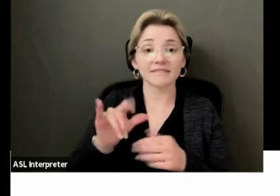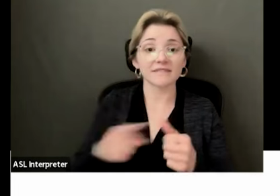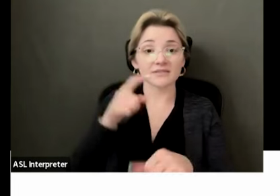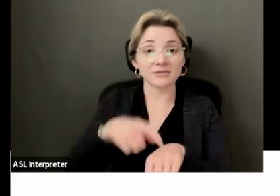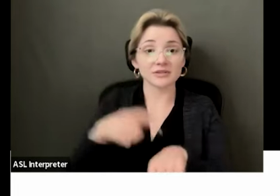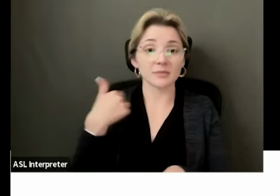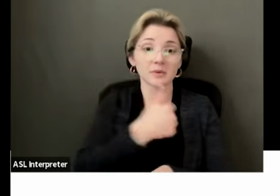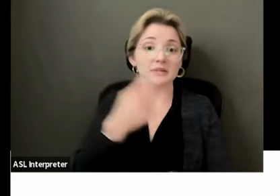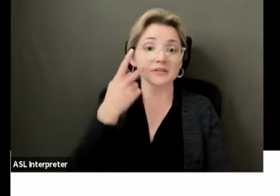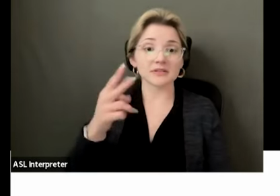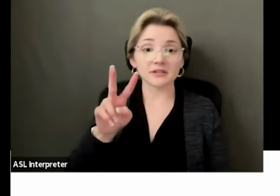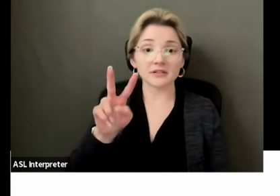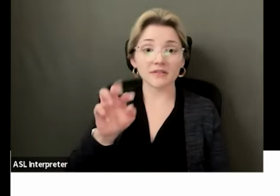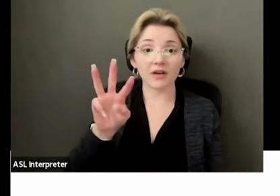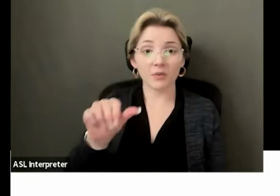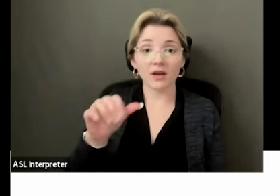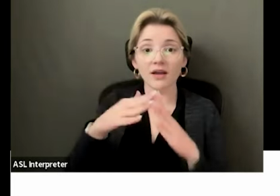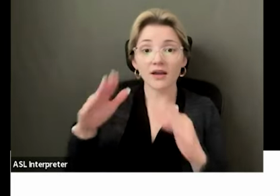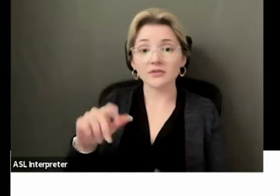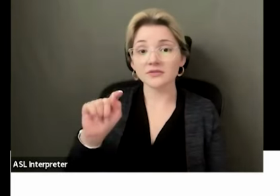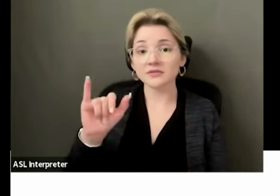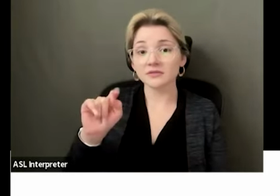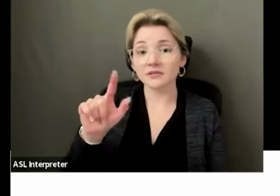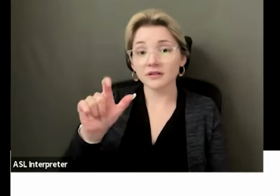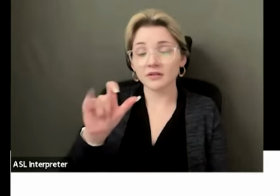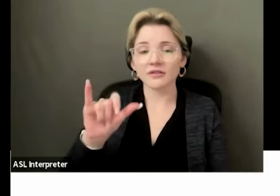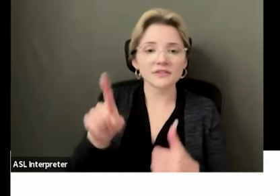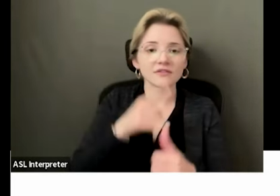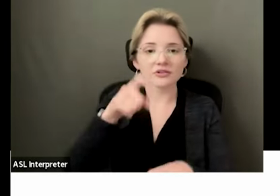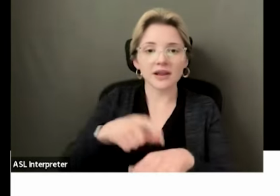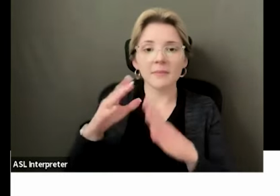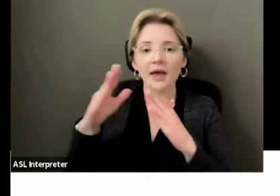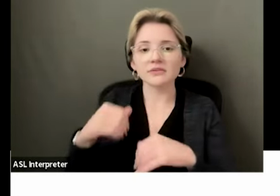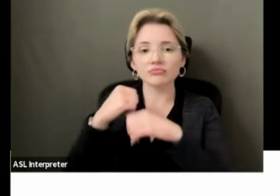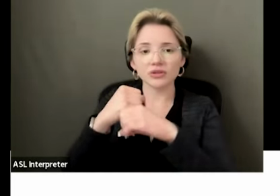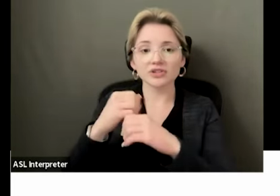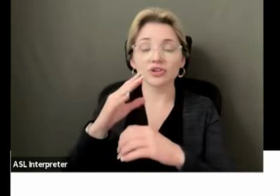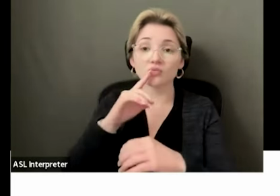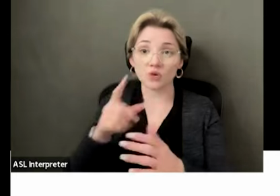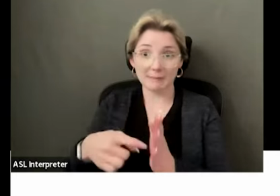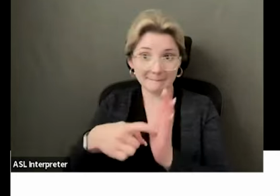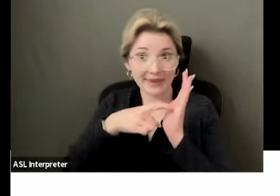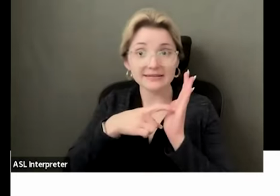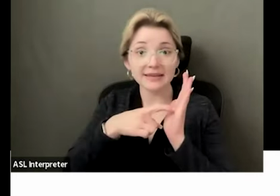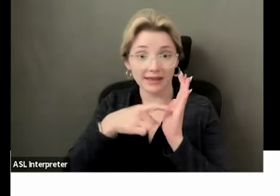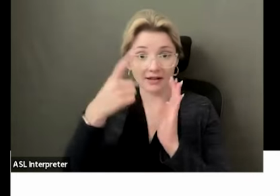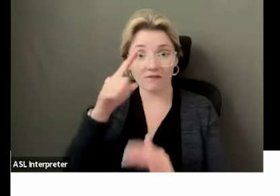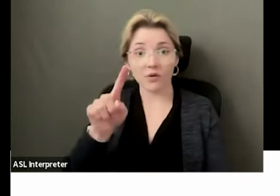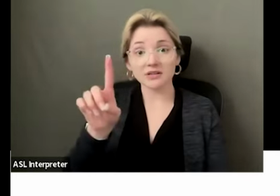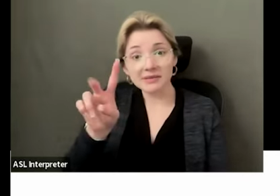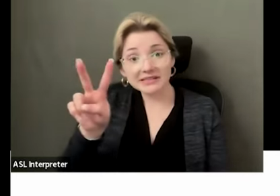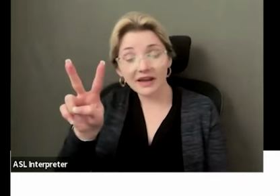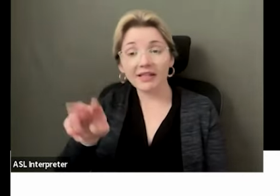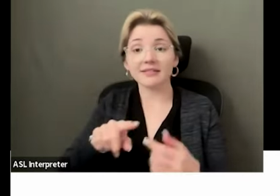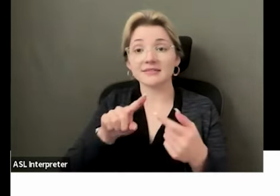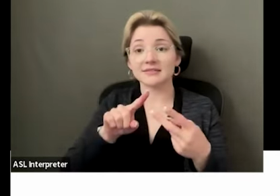seeing the VAWA housing title. So this is the first time housing protections were mandated for survivors and statutory protections for domestic violence, dating violence,